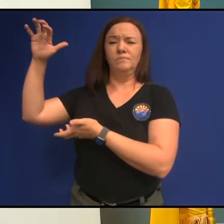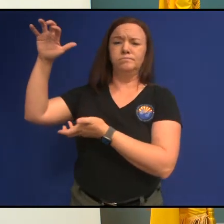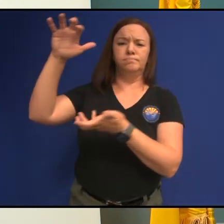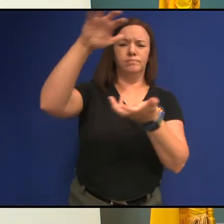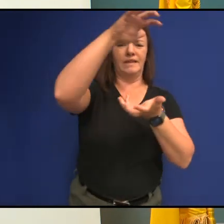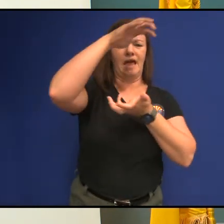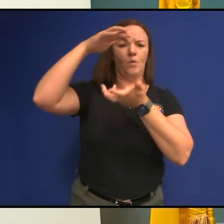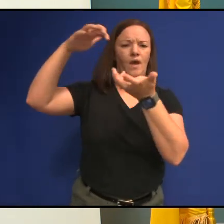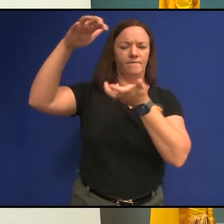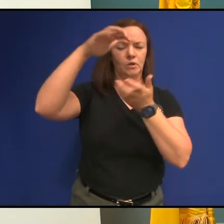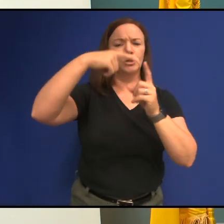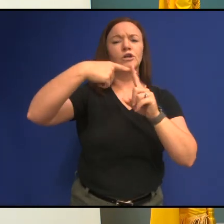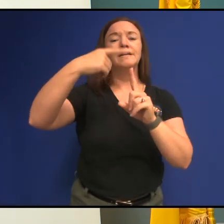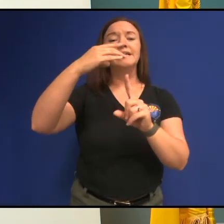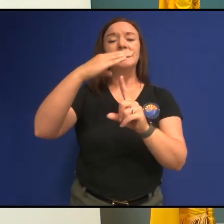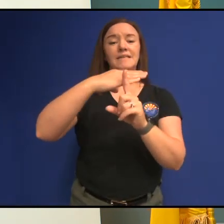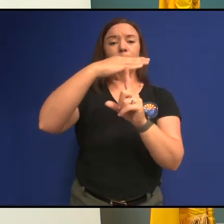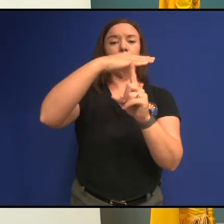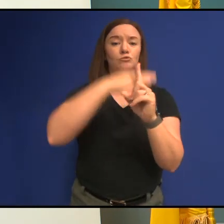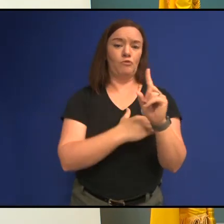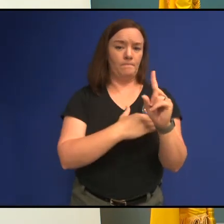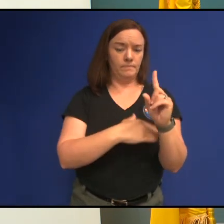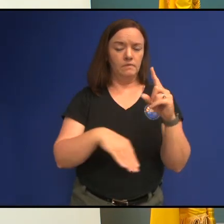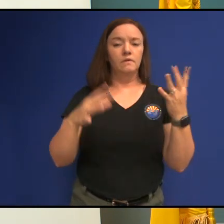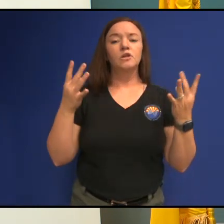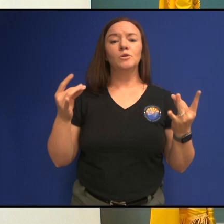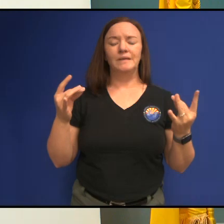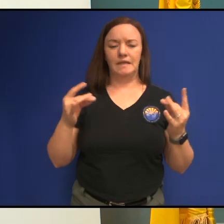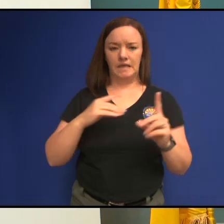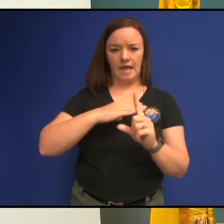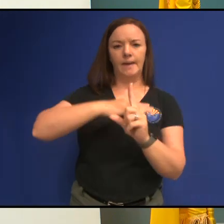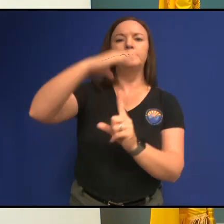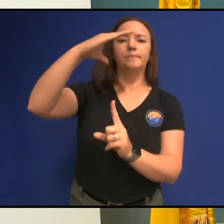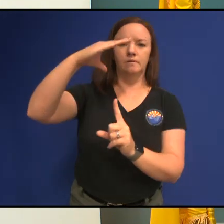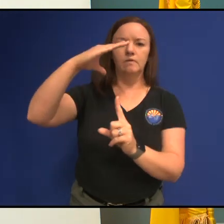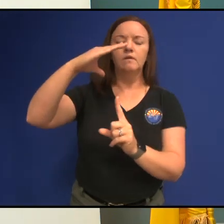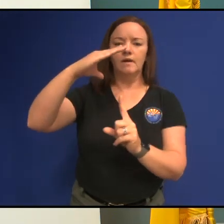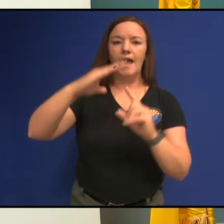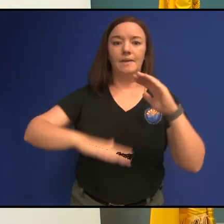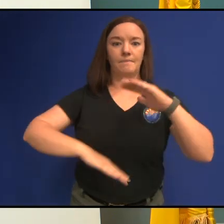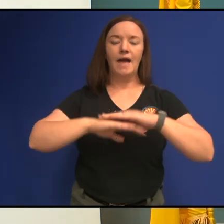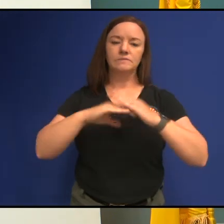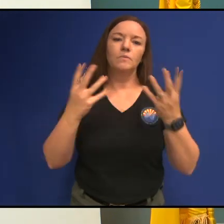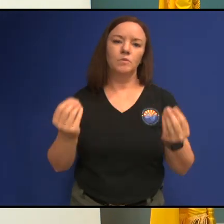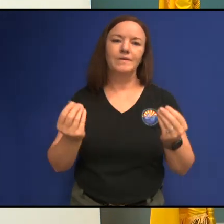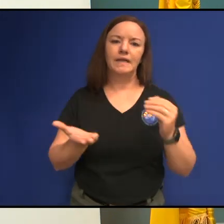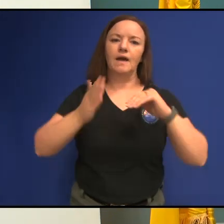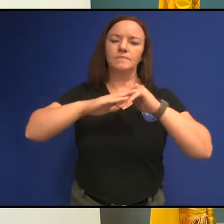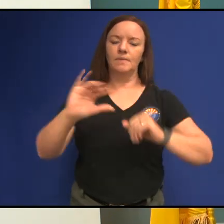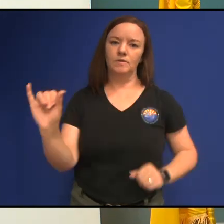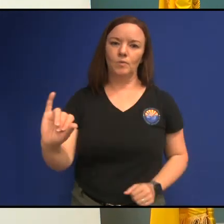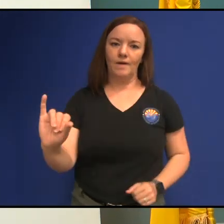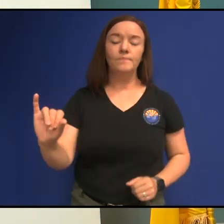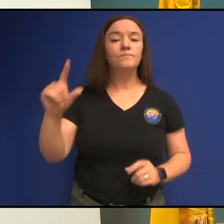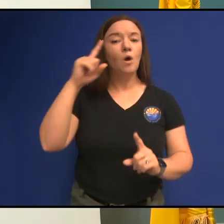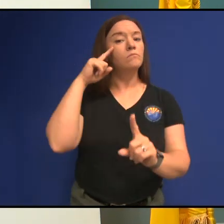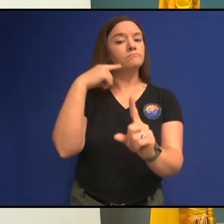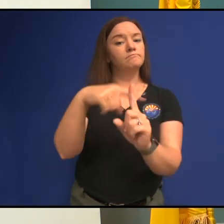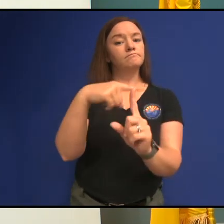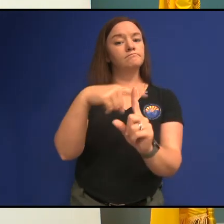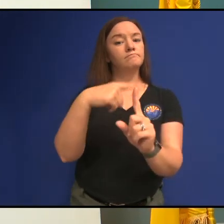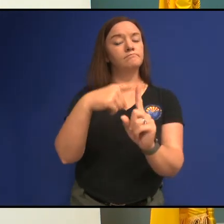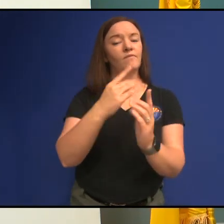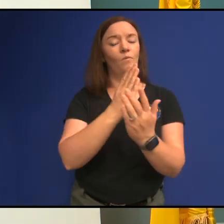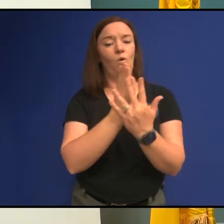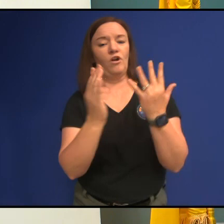up, temperatures start dropping, minimum humidity comes up, and max humidity comes up as well. So things are looking pretty promising towards the end of the